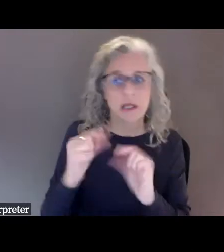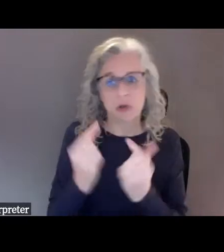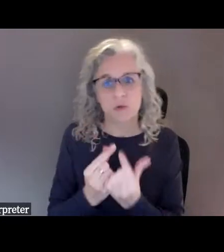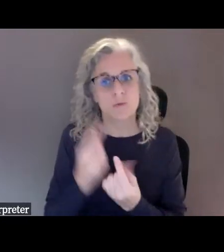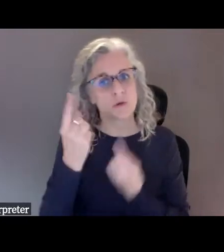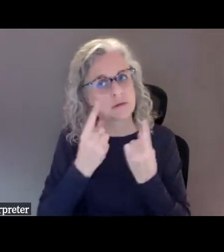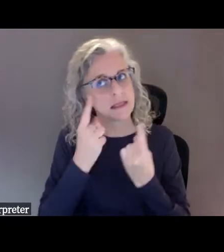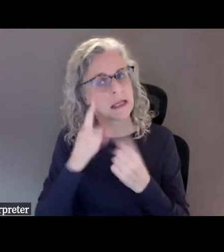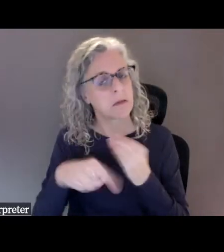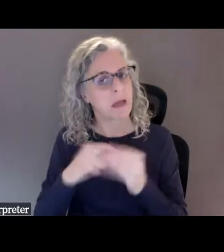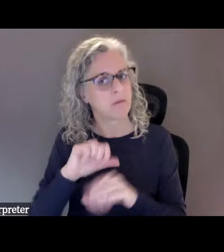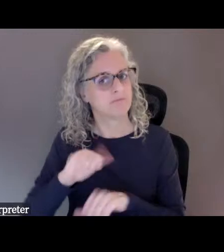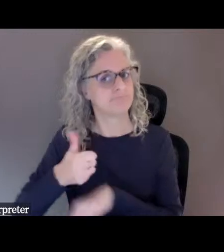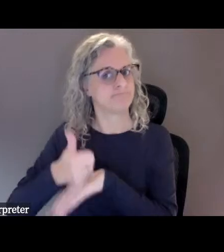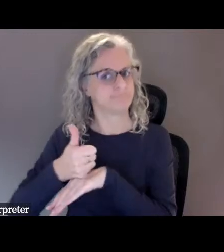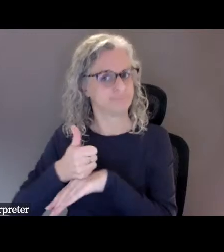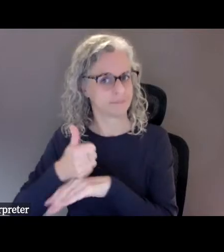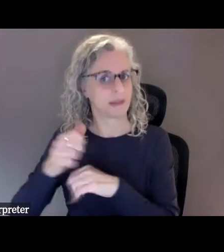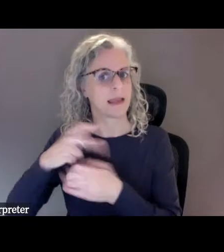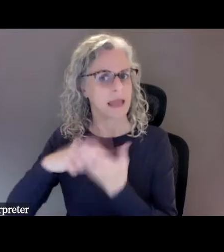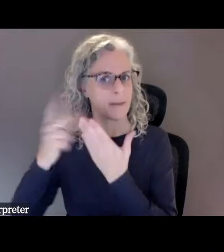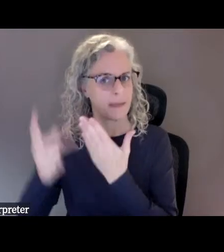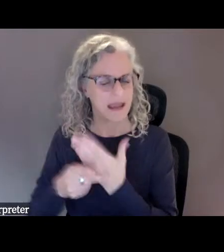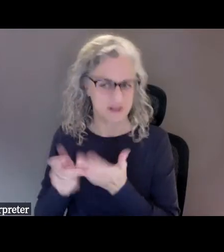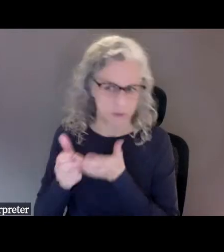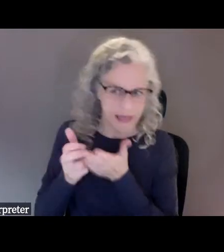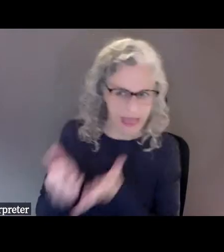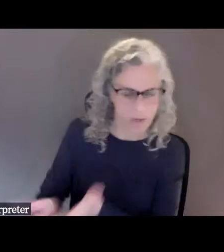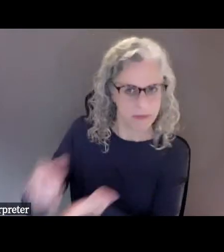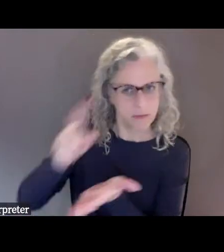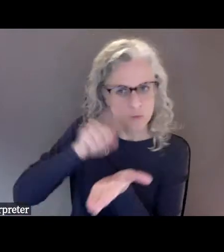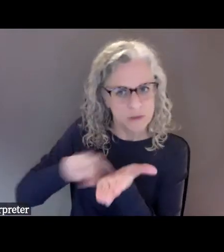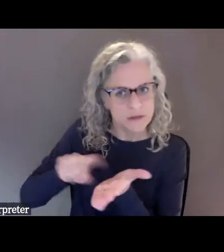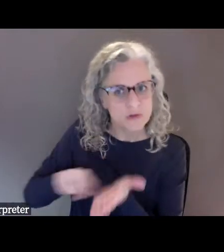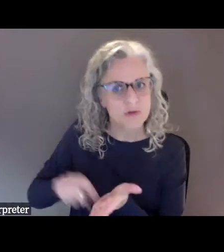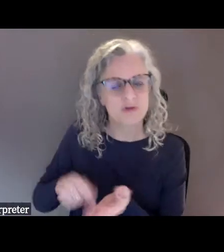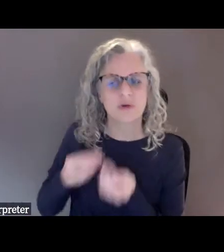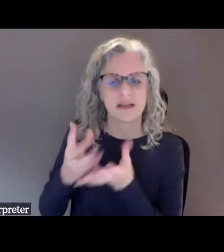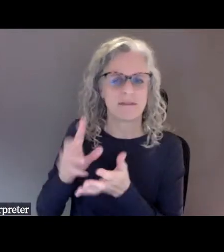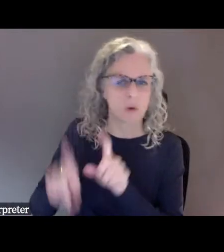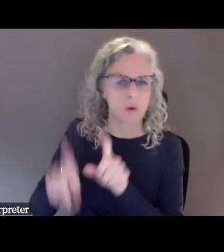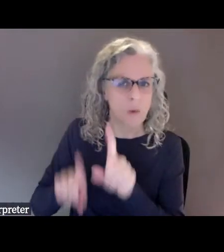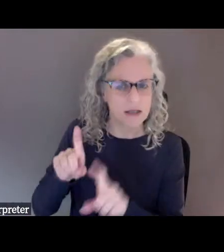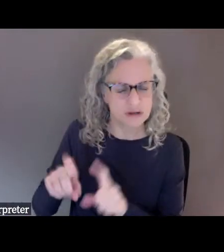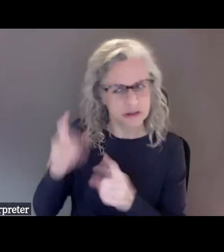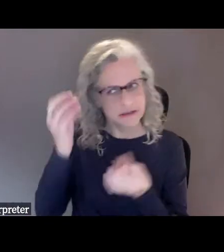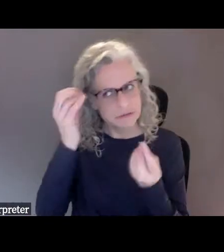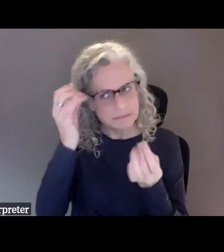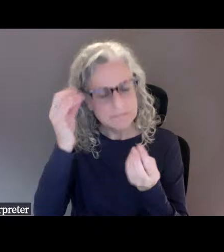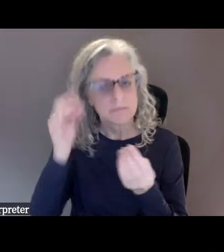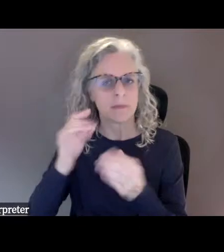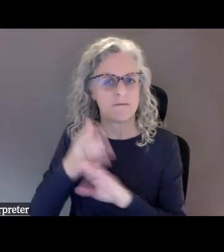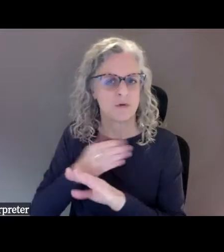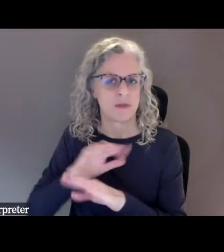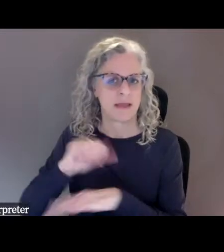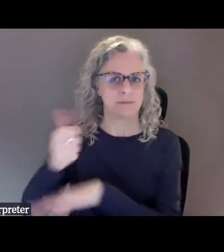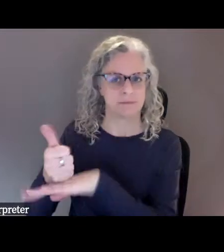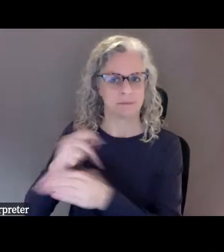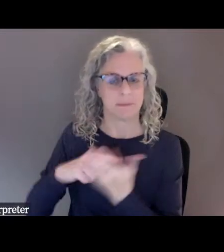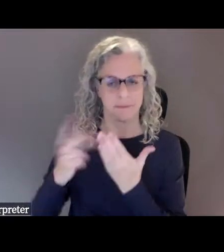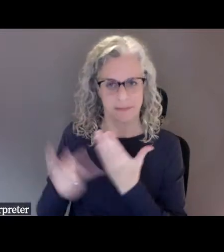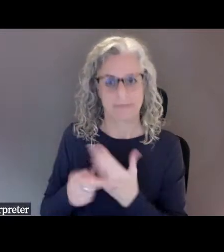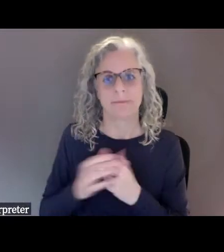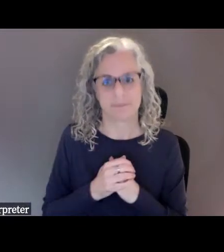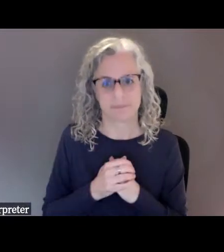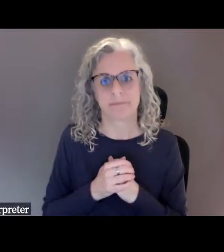on a campaign to help them with research or give them research questions that are helpful to figure out if they should start a campaign. So while we plan to launch